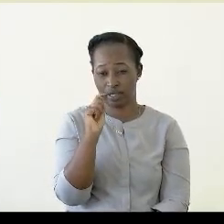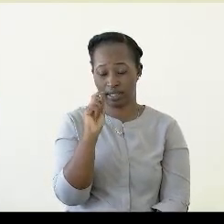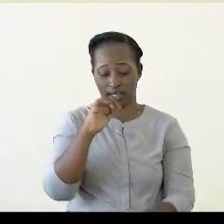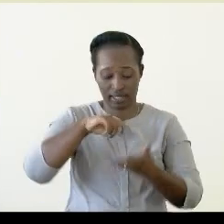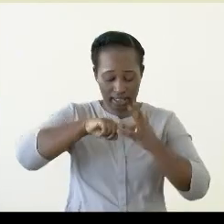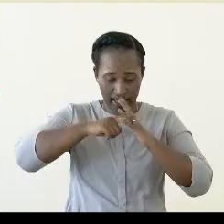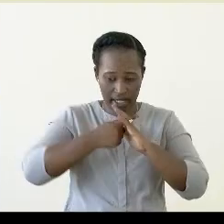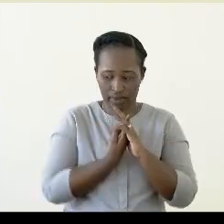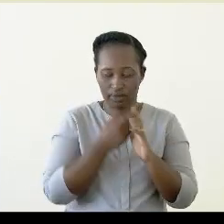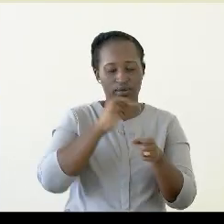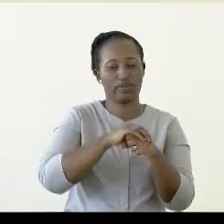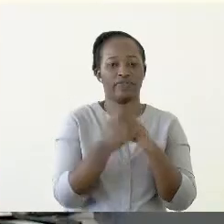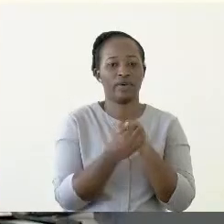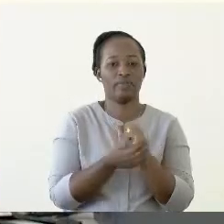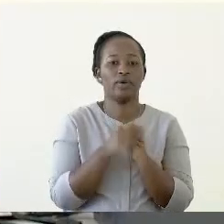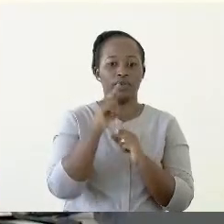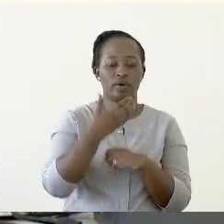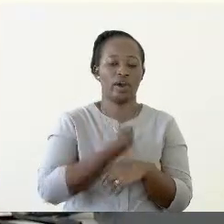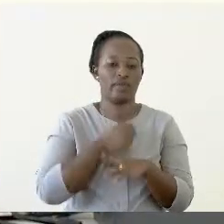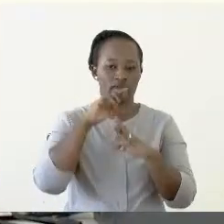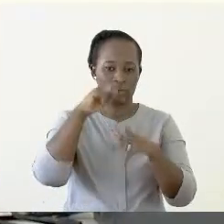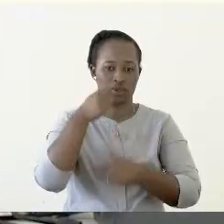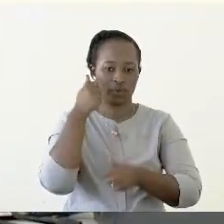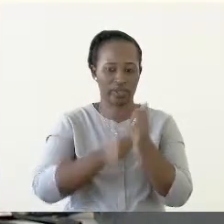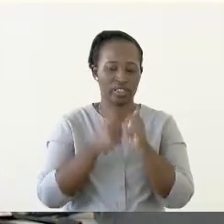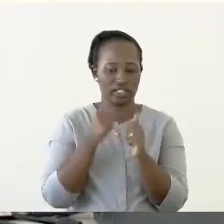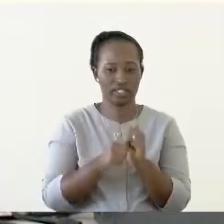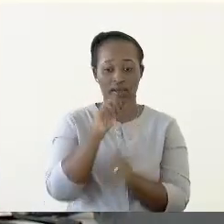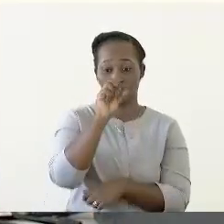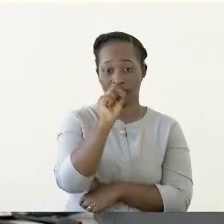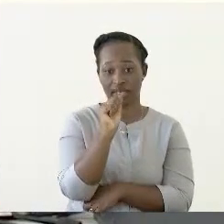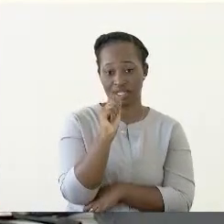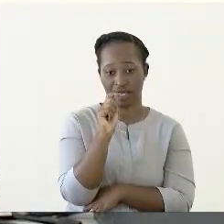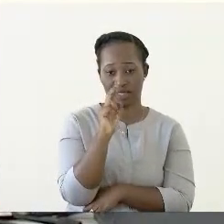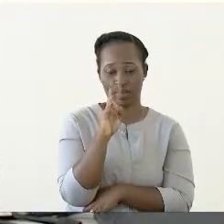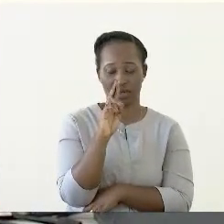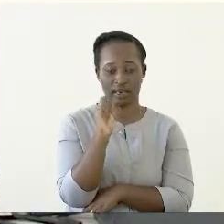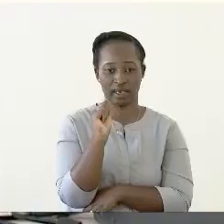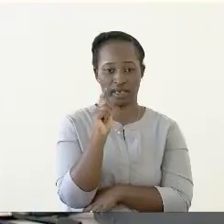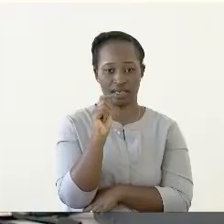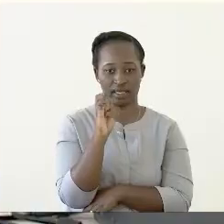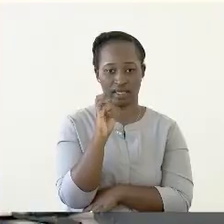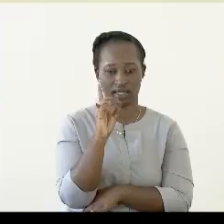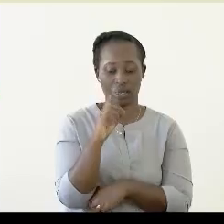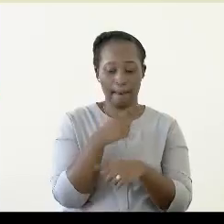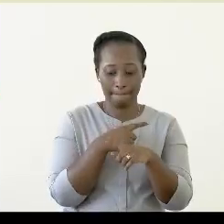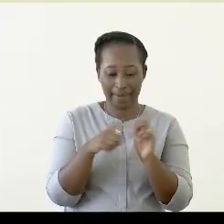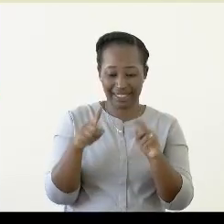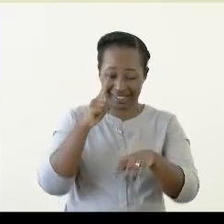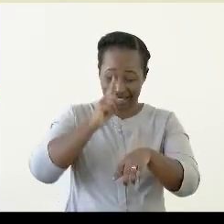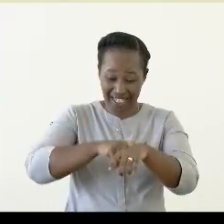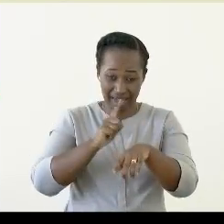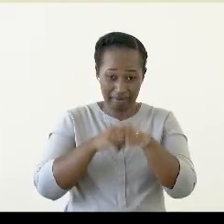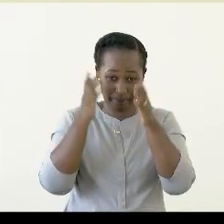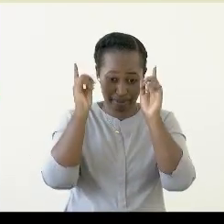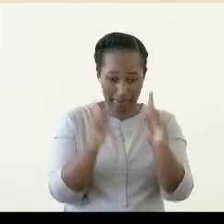You have a solution which is saturated, but at a given time or at a given temperature,